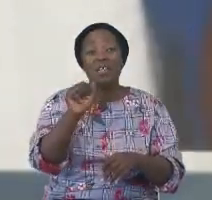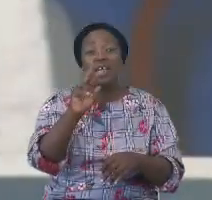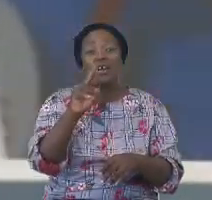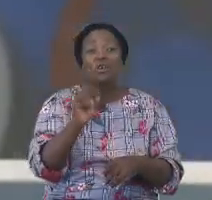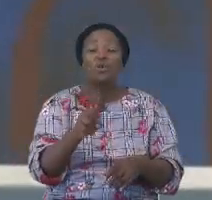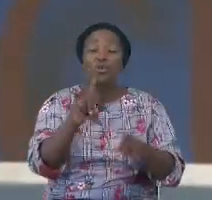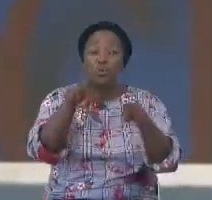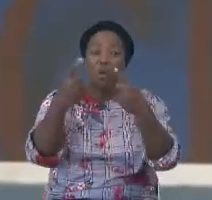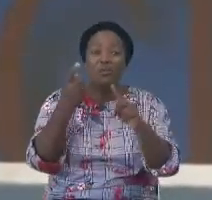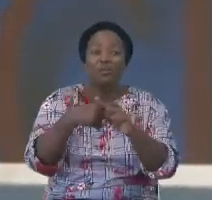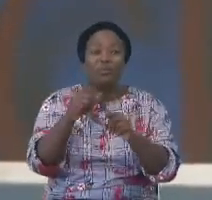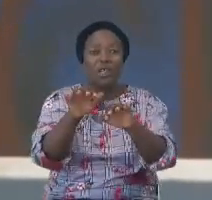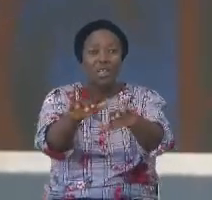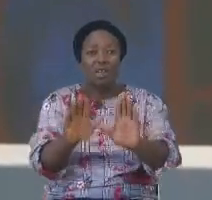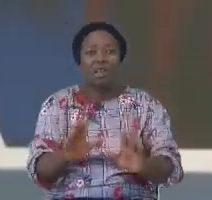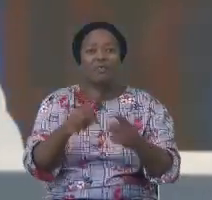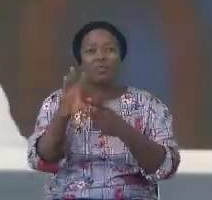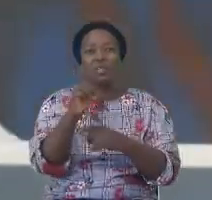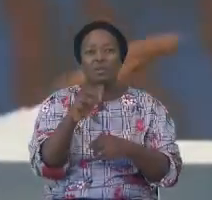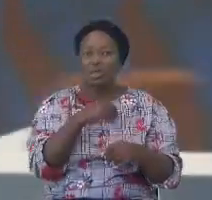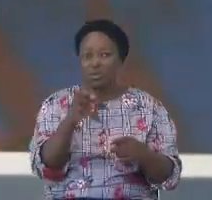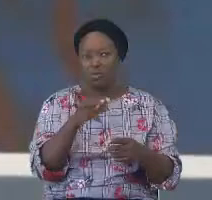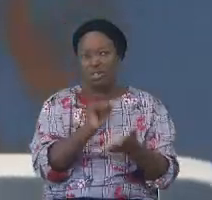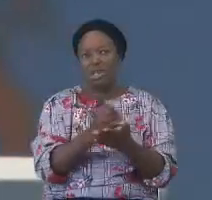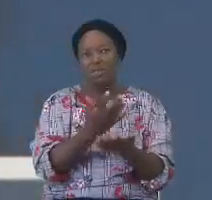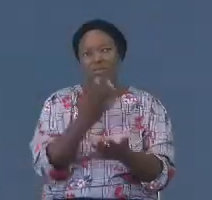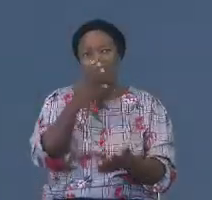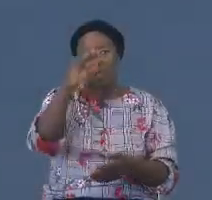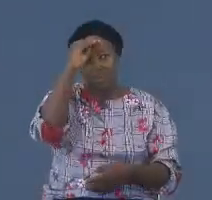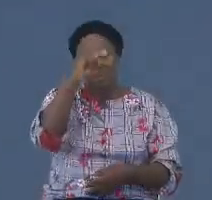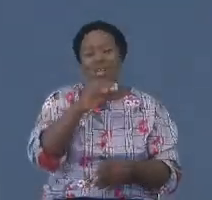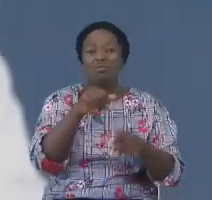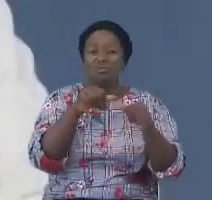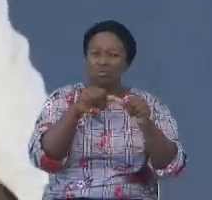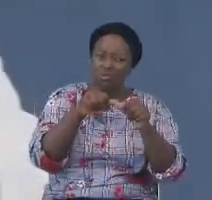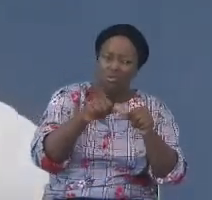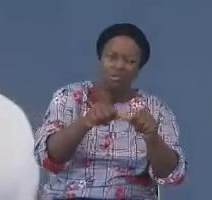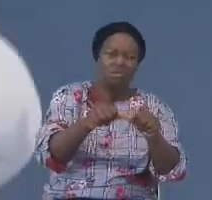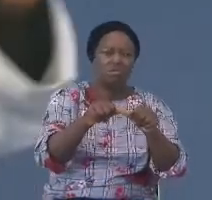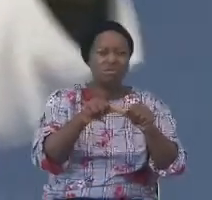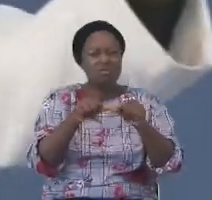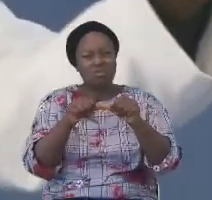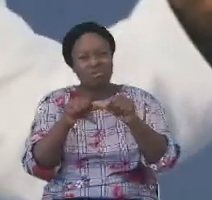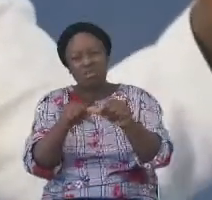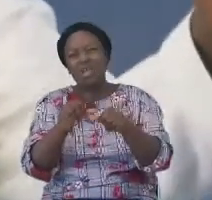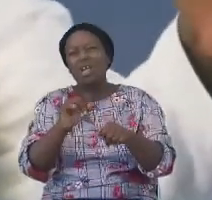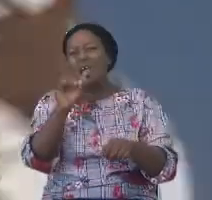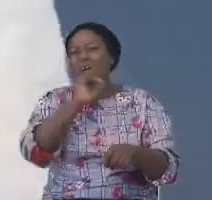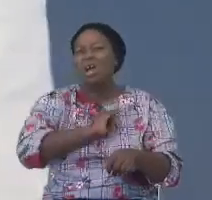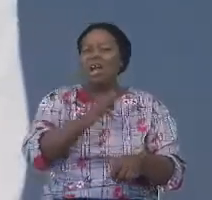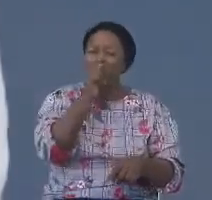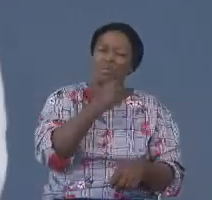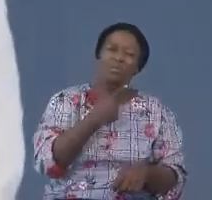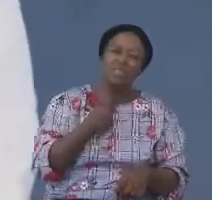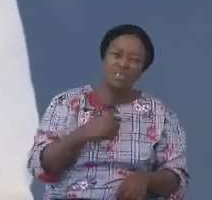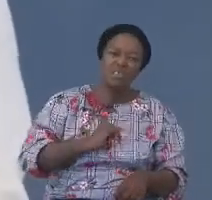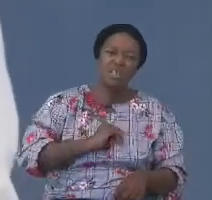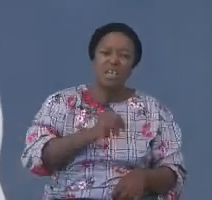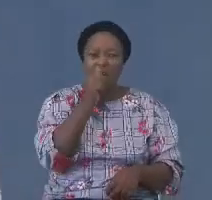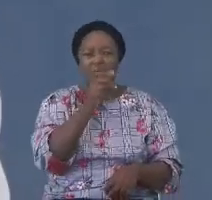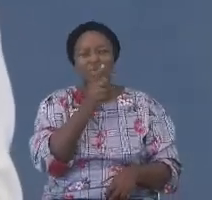even if lazarus wayne from the grave unto them and so that rich man kept